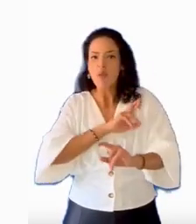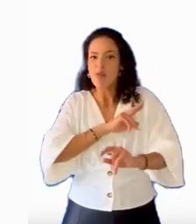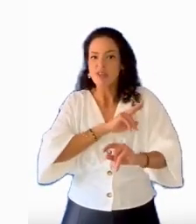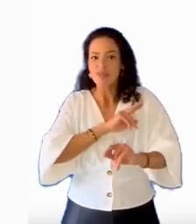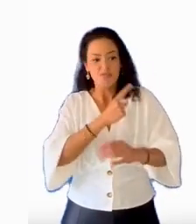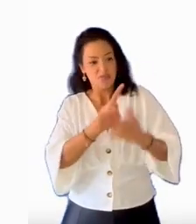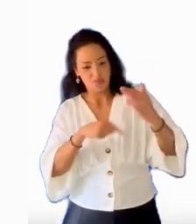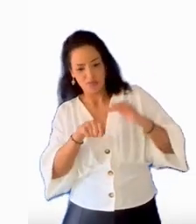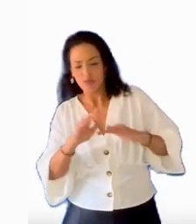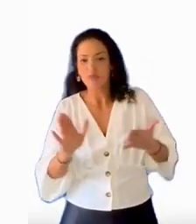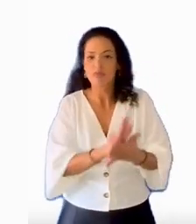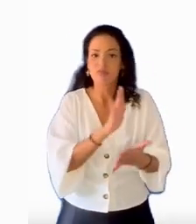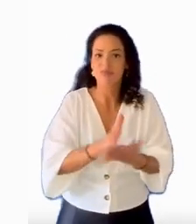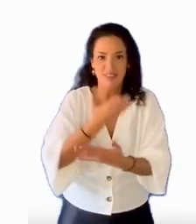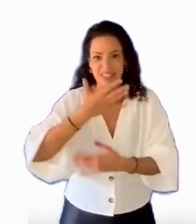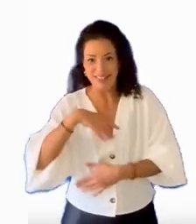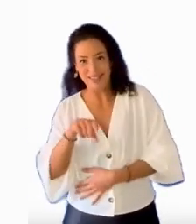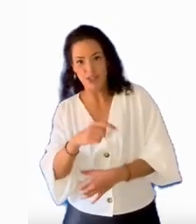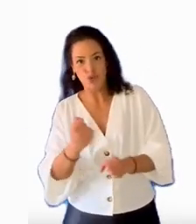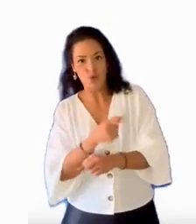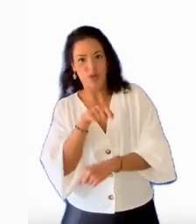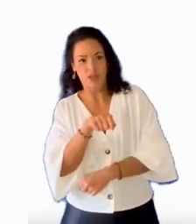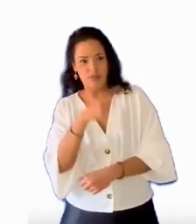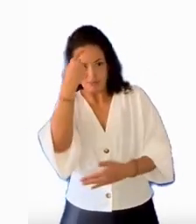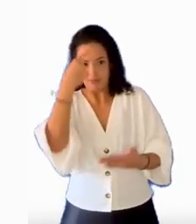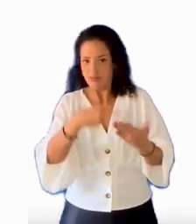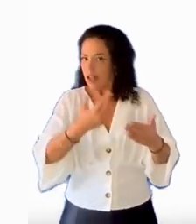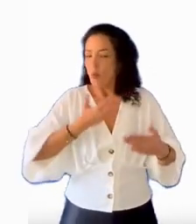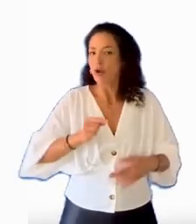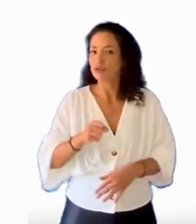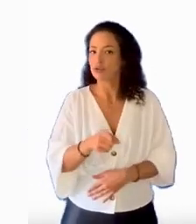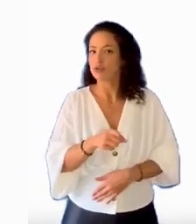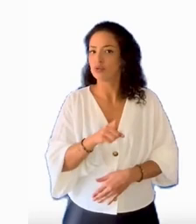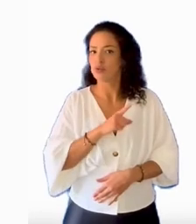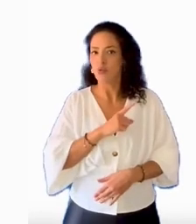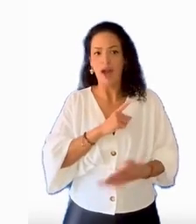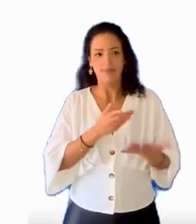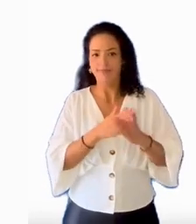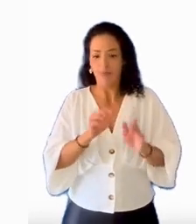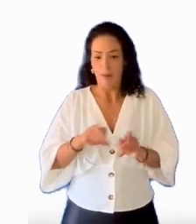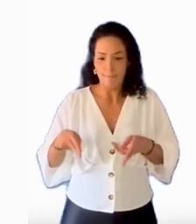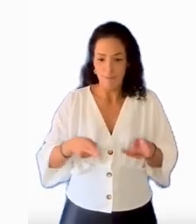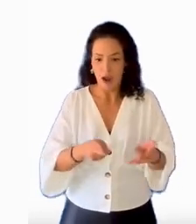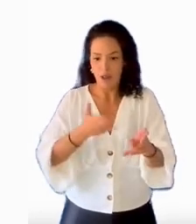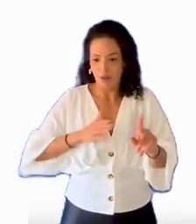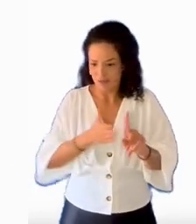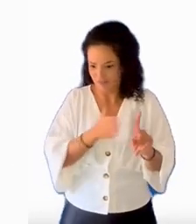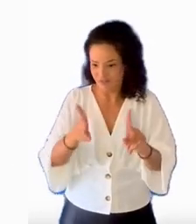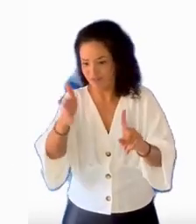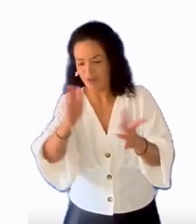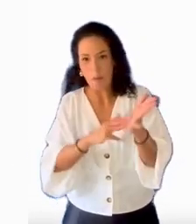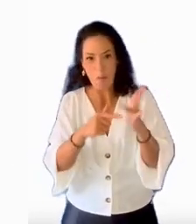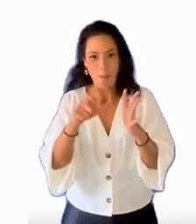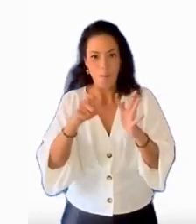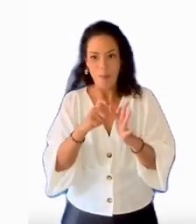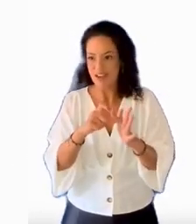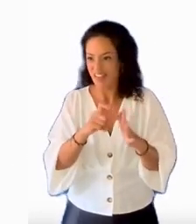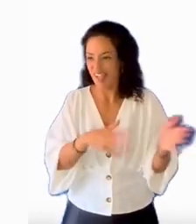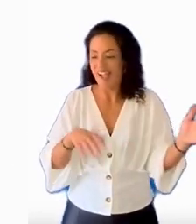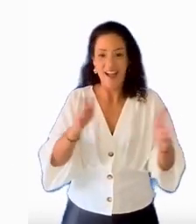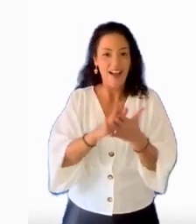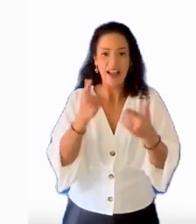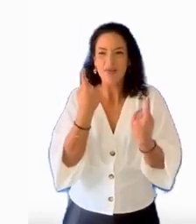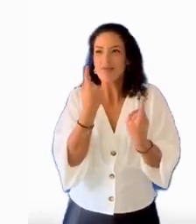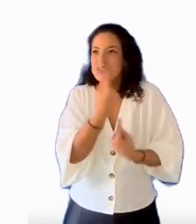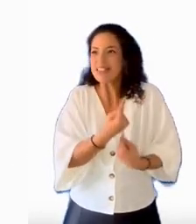enjoyment. He does not need to splash in these puddles. He chooses to do so by diverting from the path into the muddy water. He is lost in